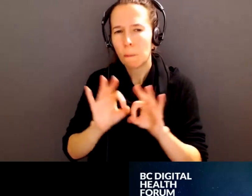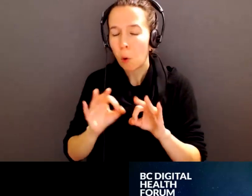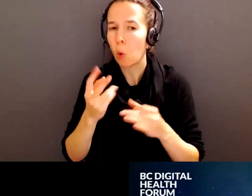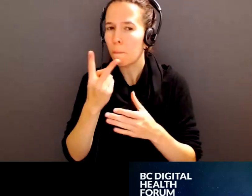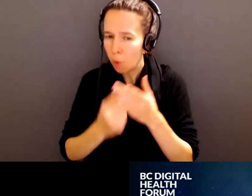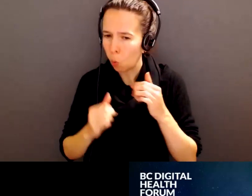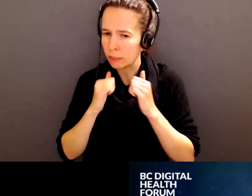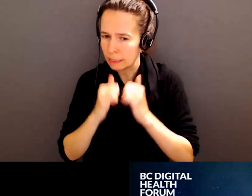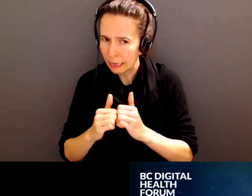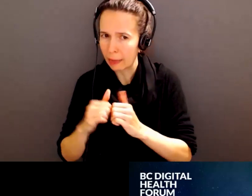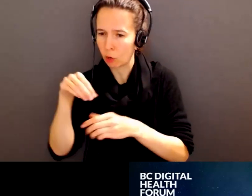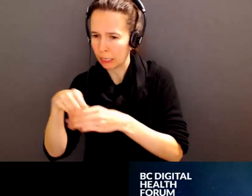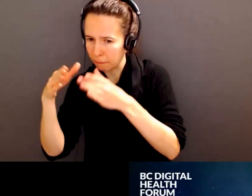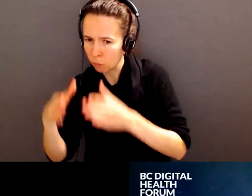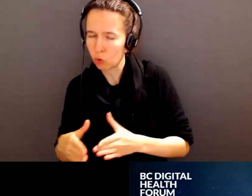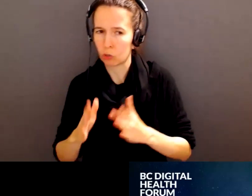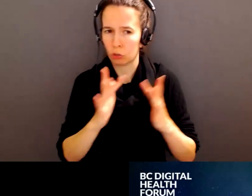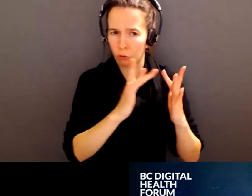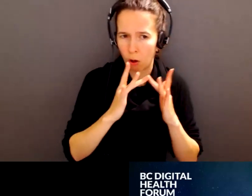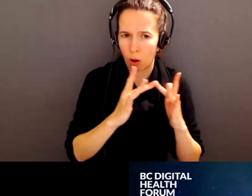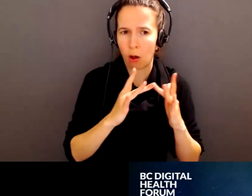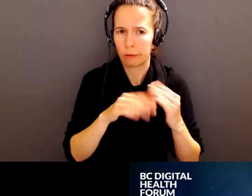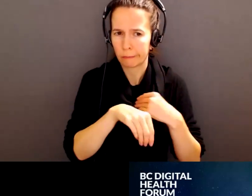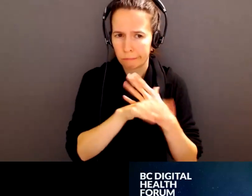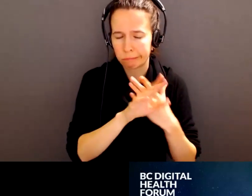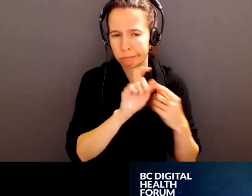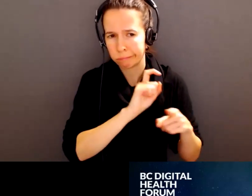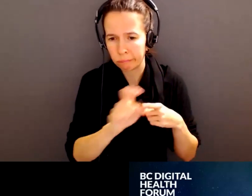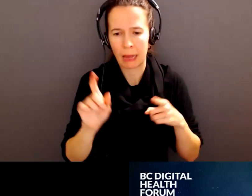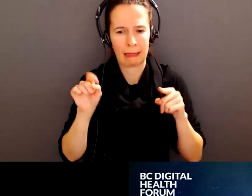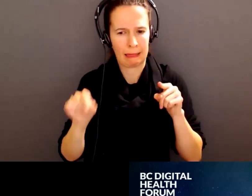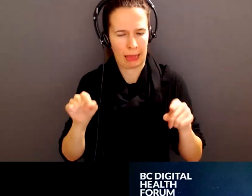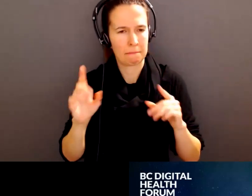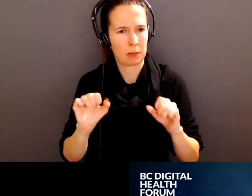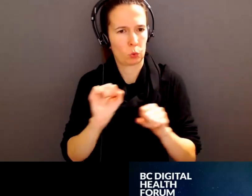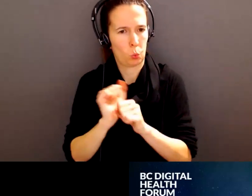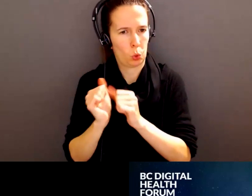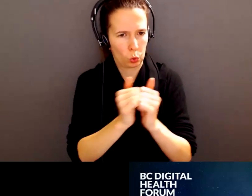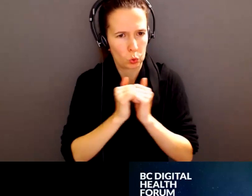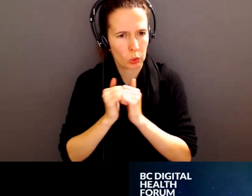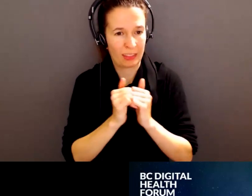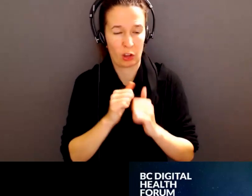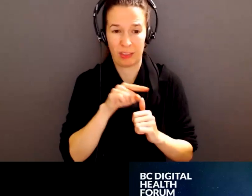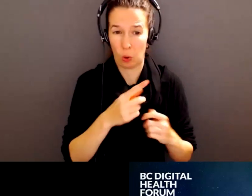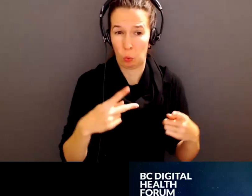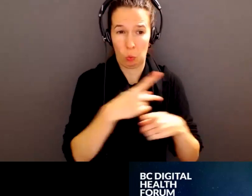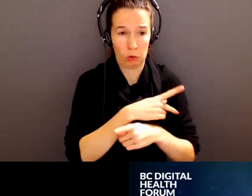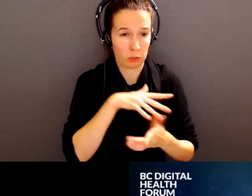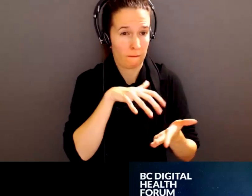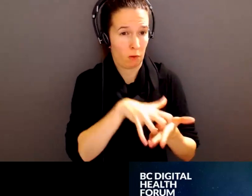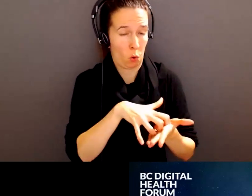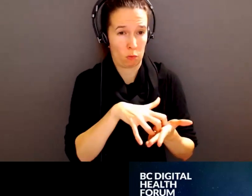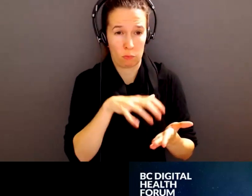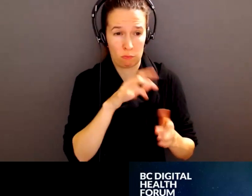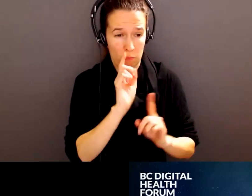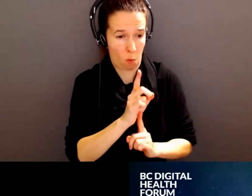be able to start that journey with the patient in their homes, invited to their most vulnerable moment and support them, is one of the biggest learning.